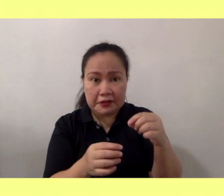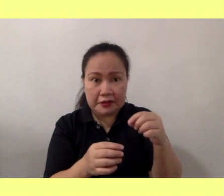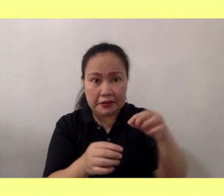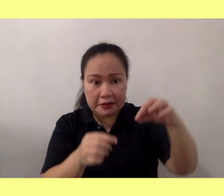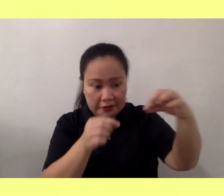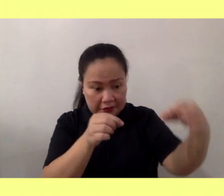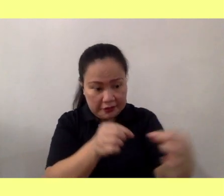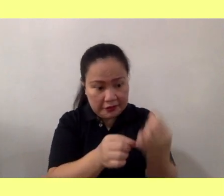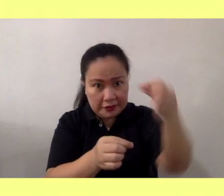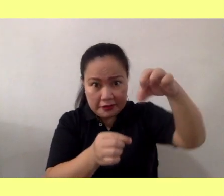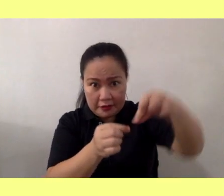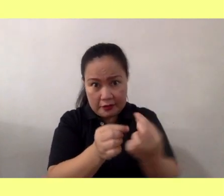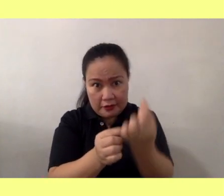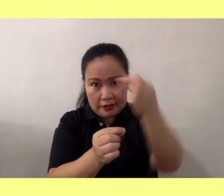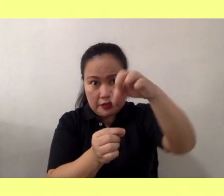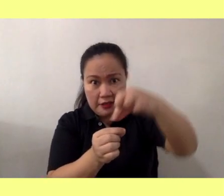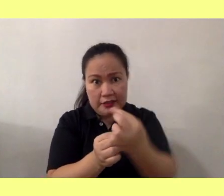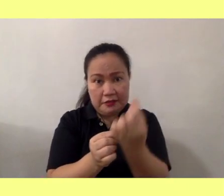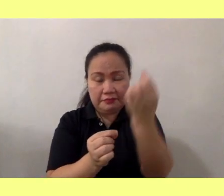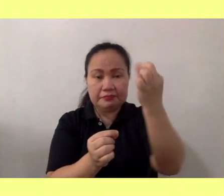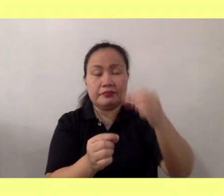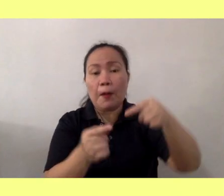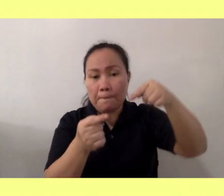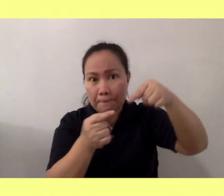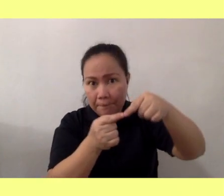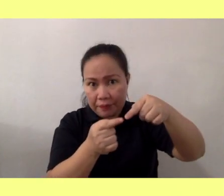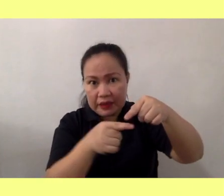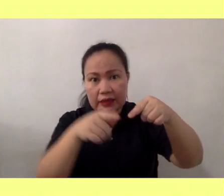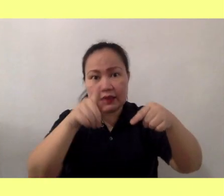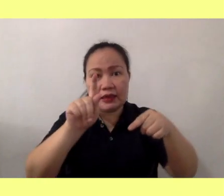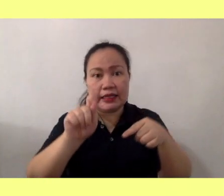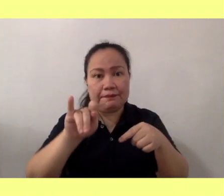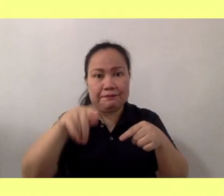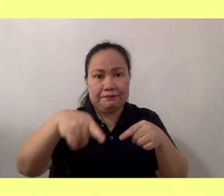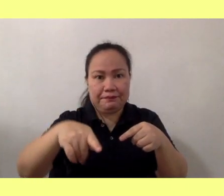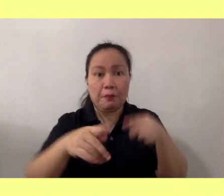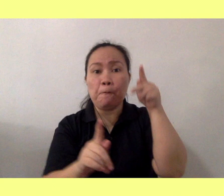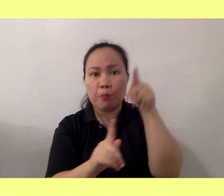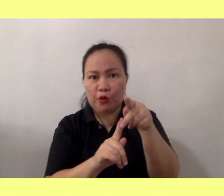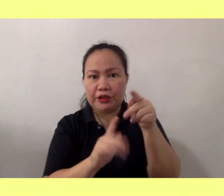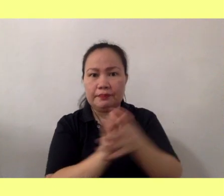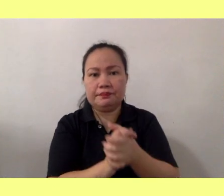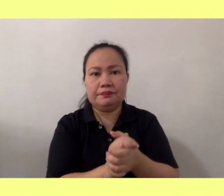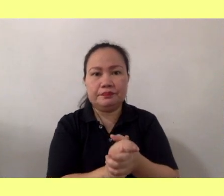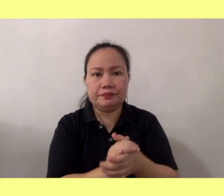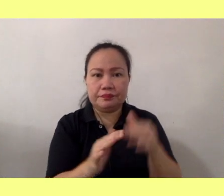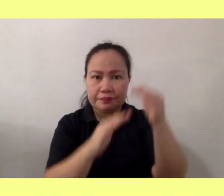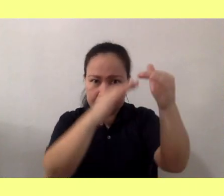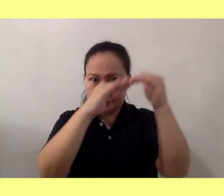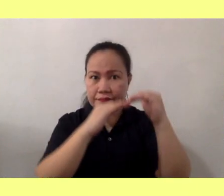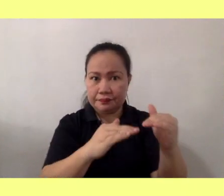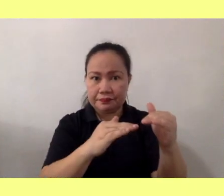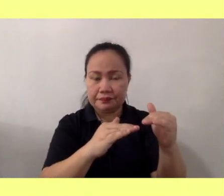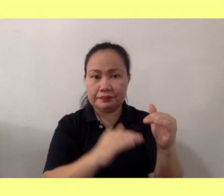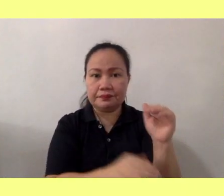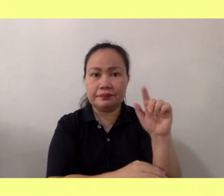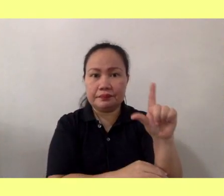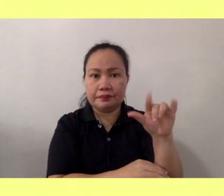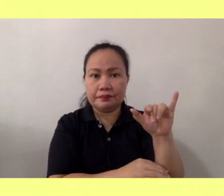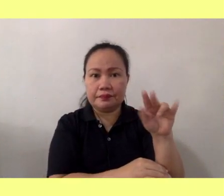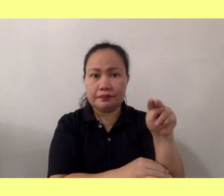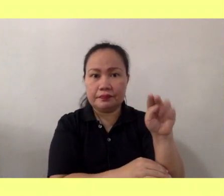ng tip ay representation of a point. Okay? Now, underline. Okay, so,